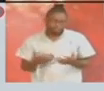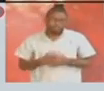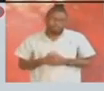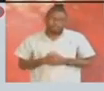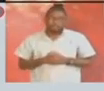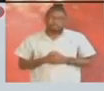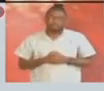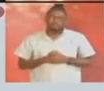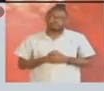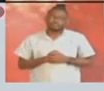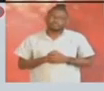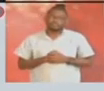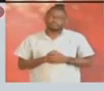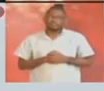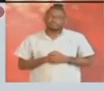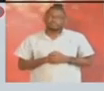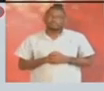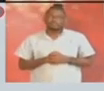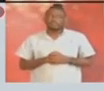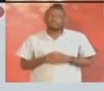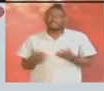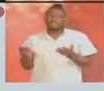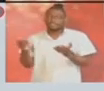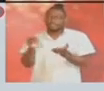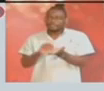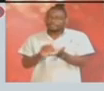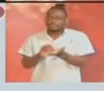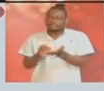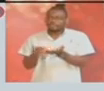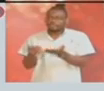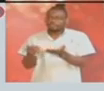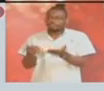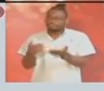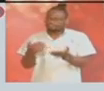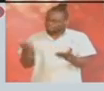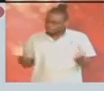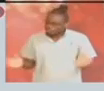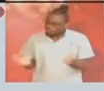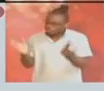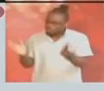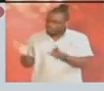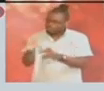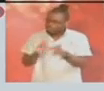gatherings. We are once again appealing to people. Don't have